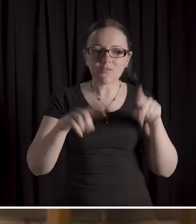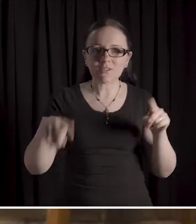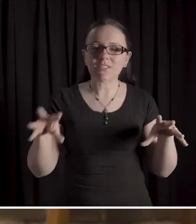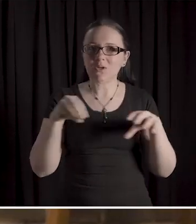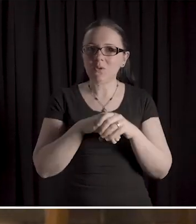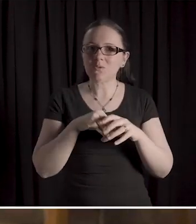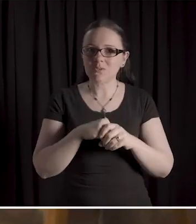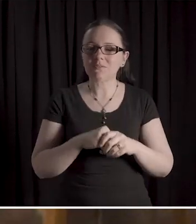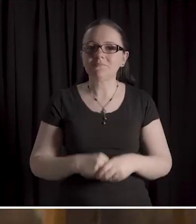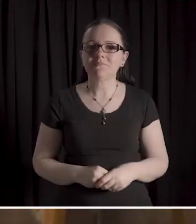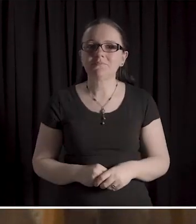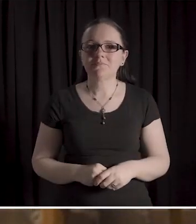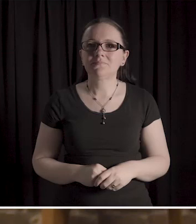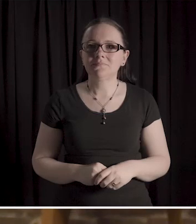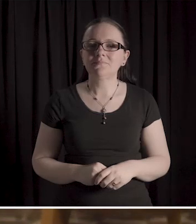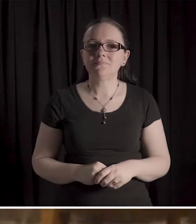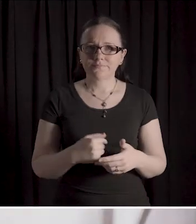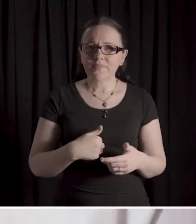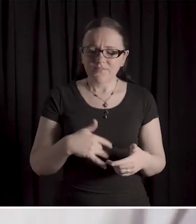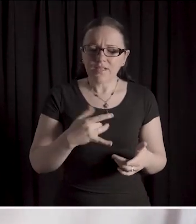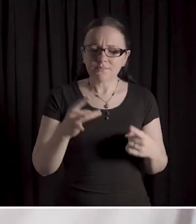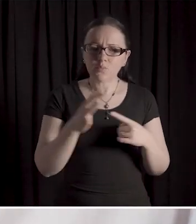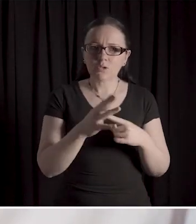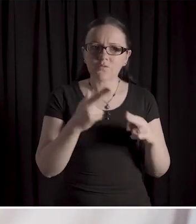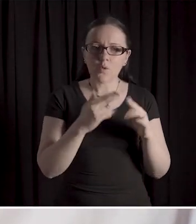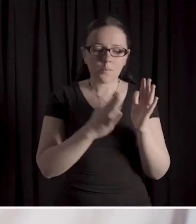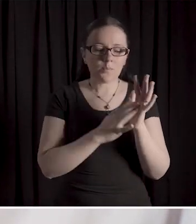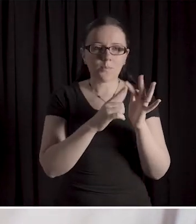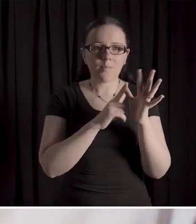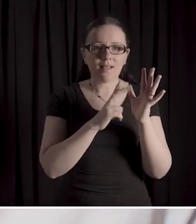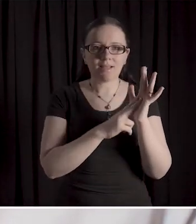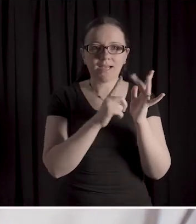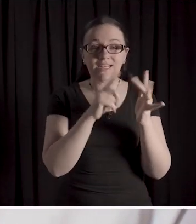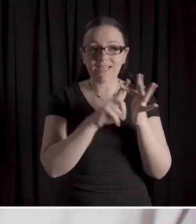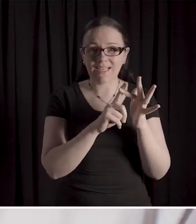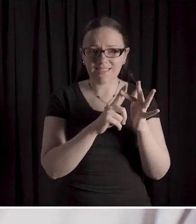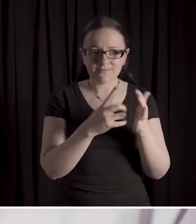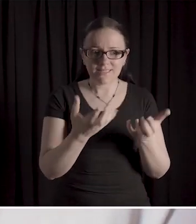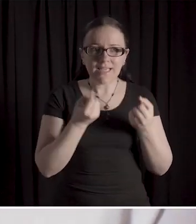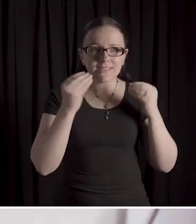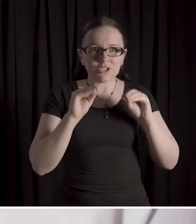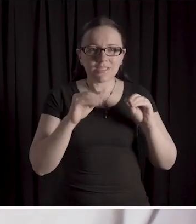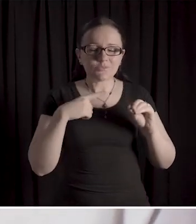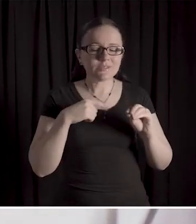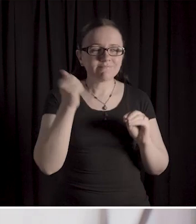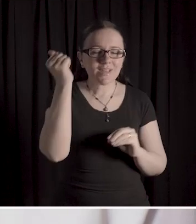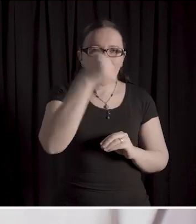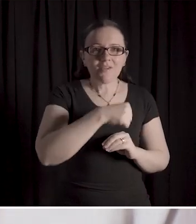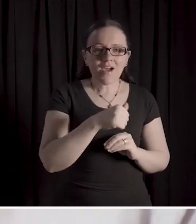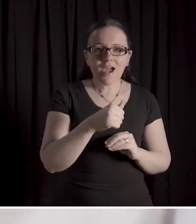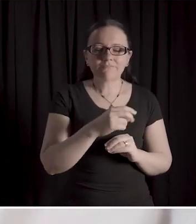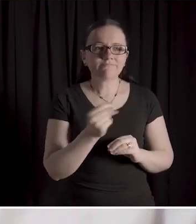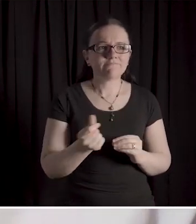have these two principles in place. I think it's really important for Melanie to get education because she's so smart and